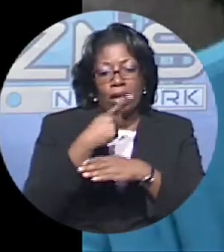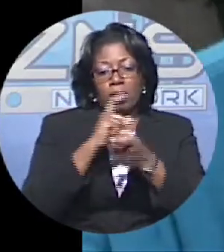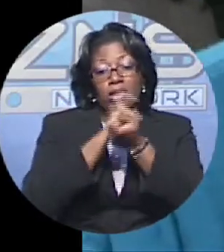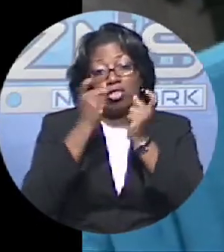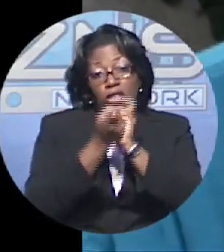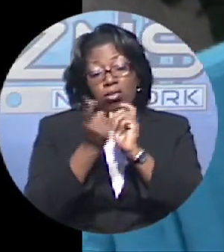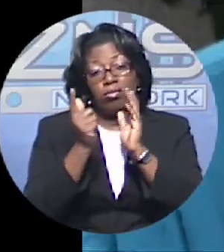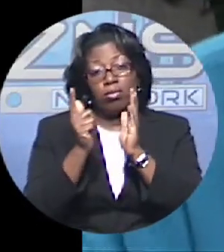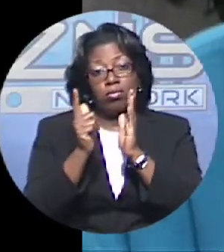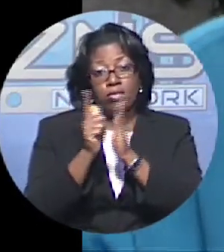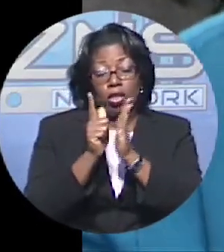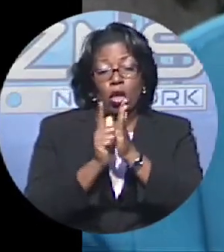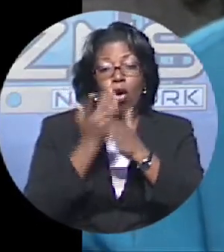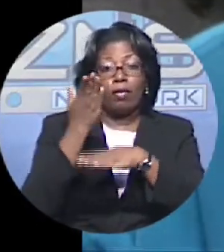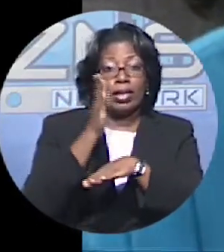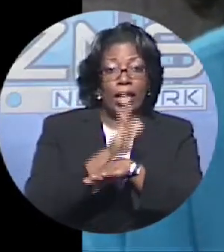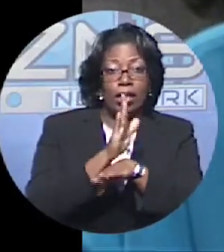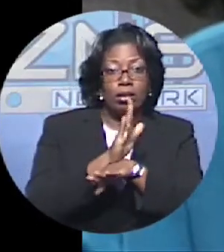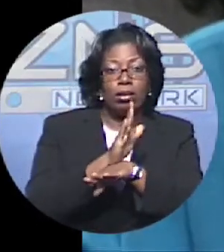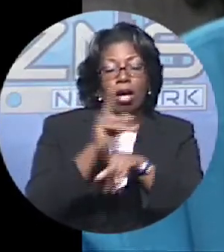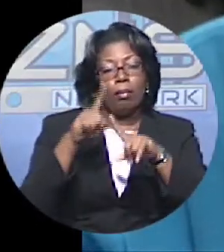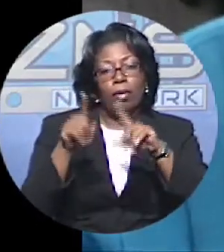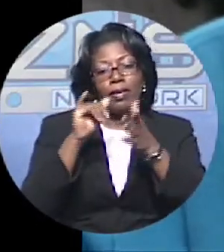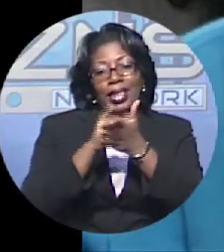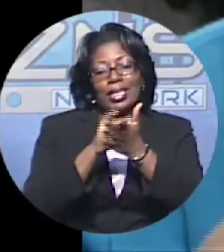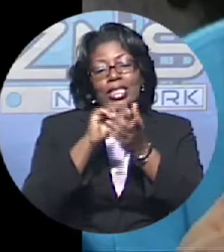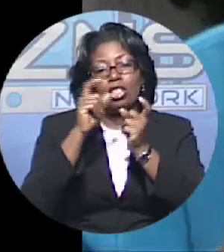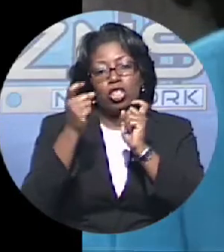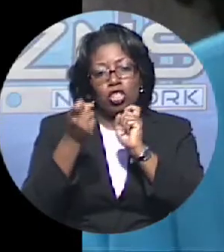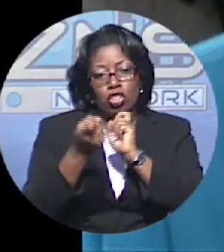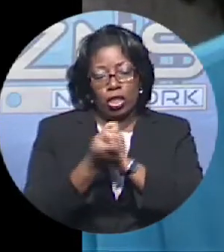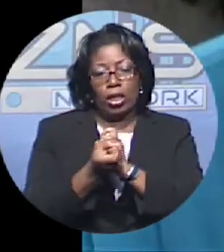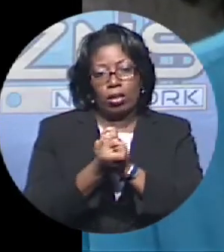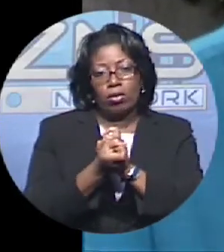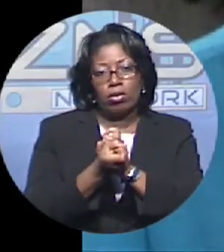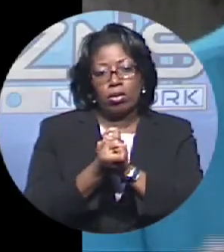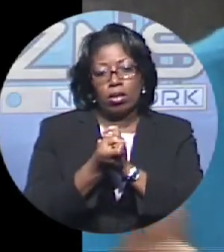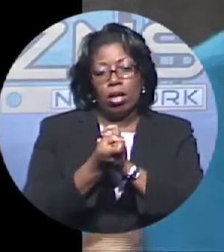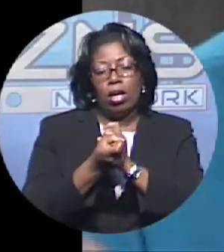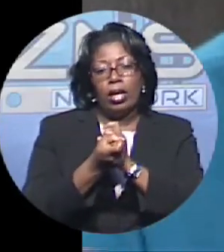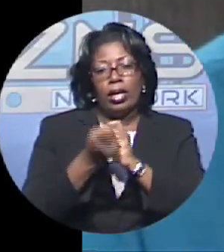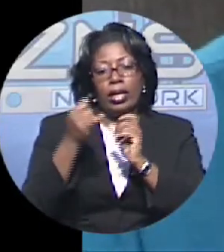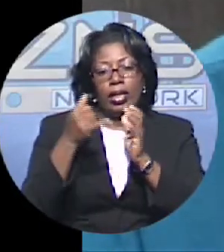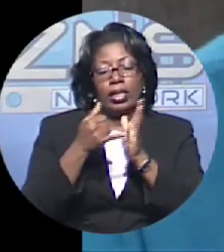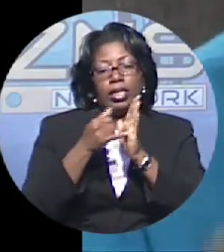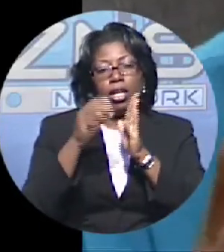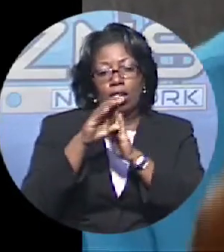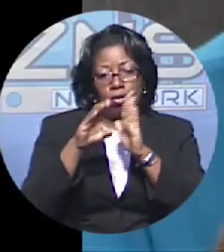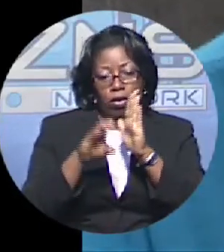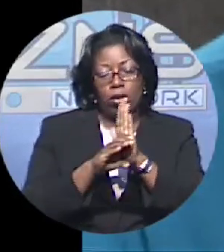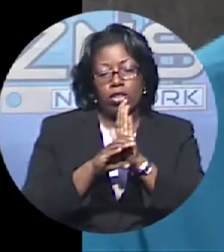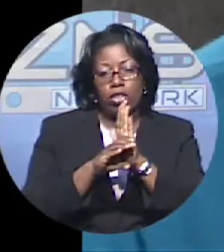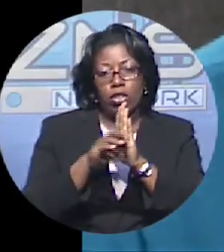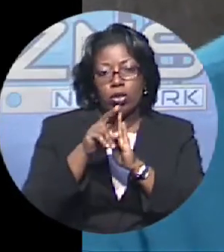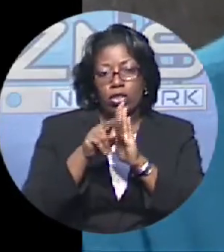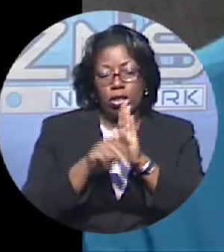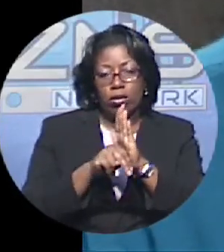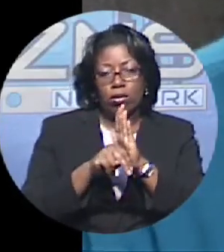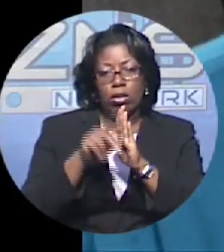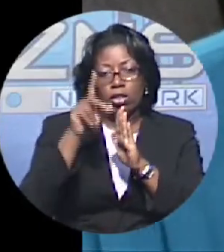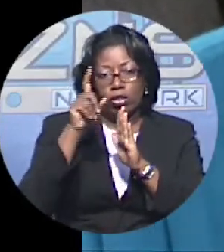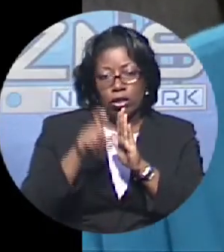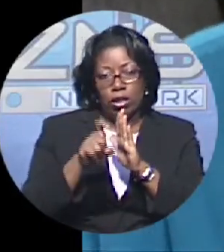the law overnight. But for it to be changed after it's in the Constitution, you need a national referendum of 3/4 of the